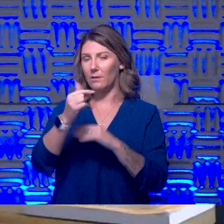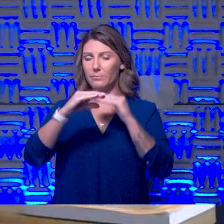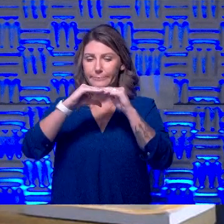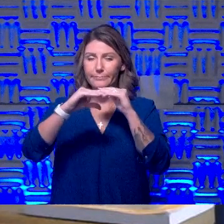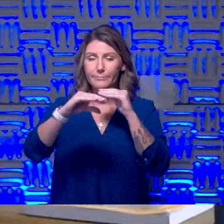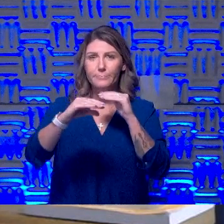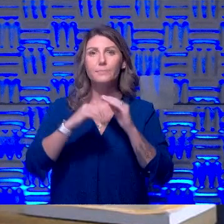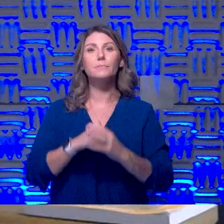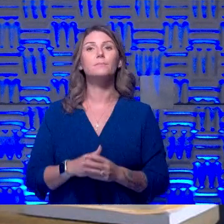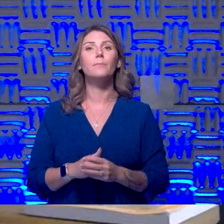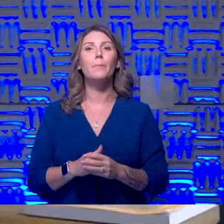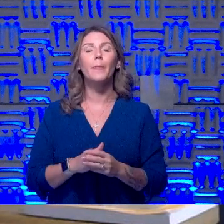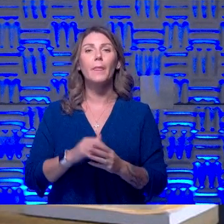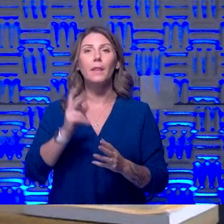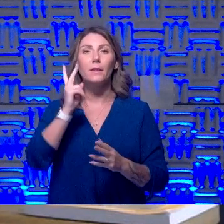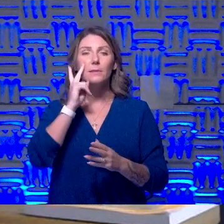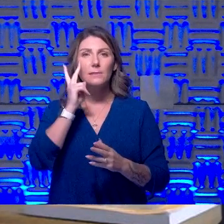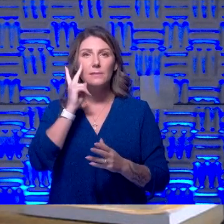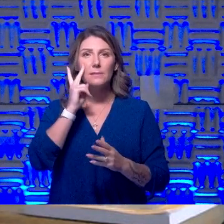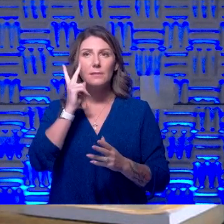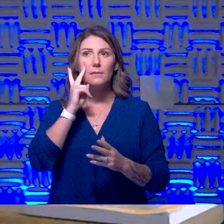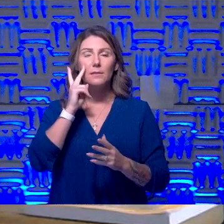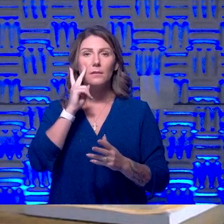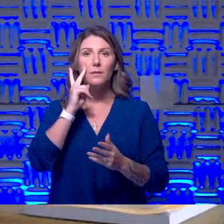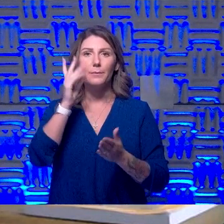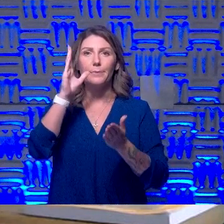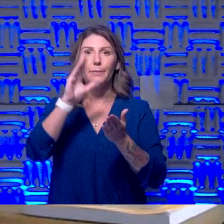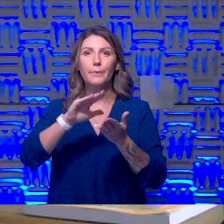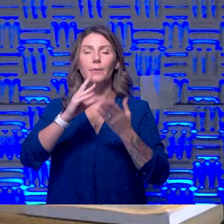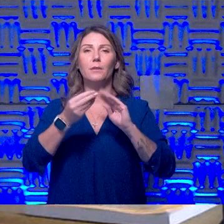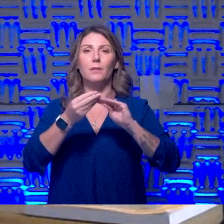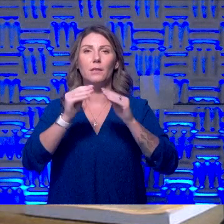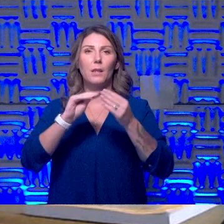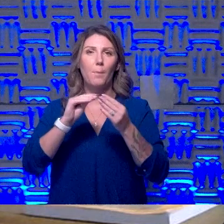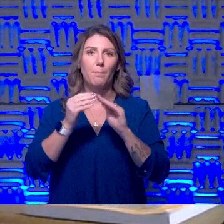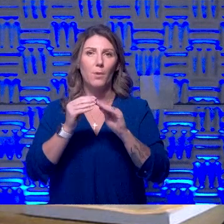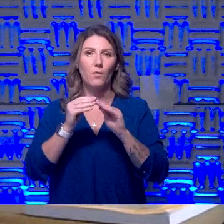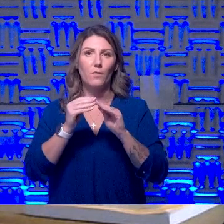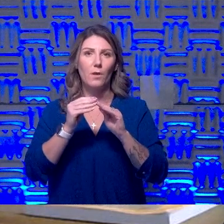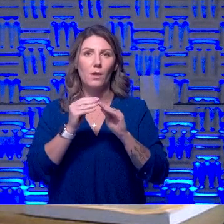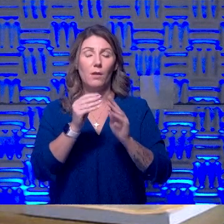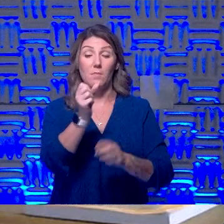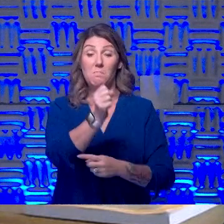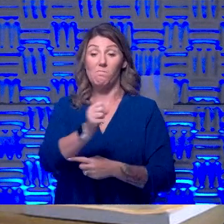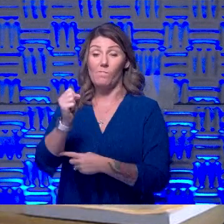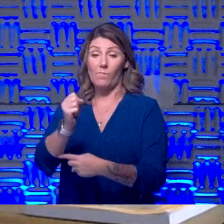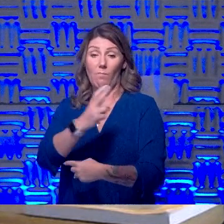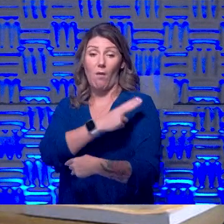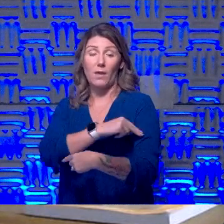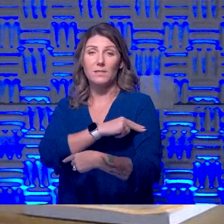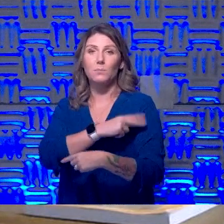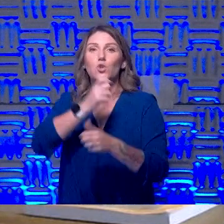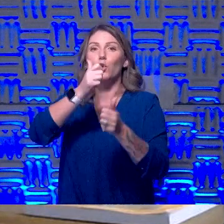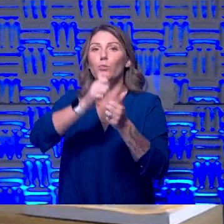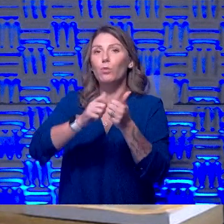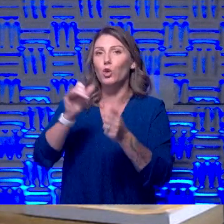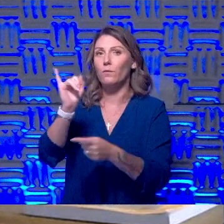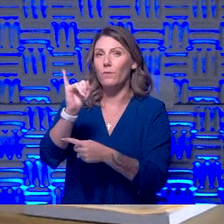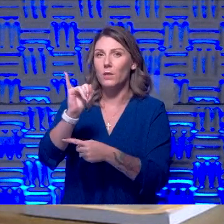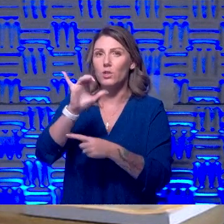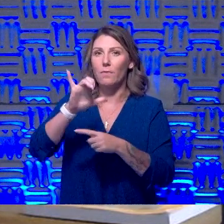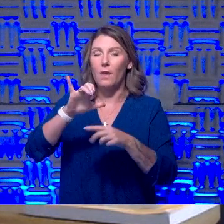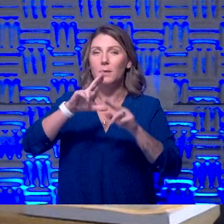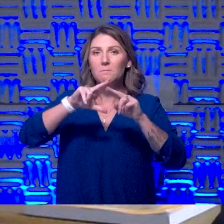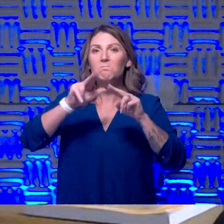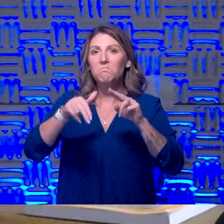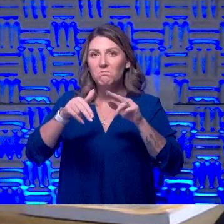We've seen certainly a reduction in the number of hospitalizations per infection. That has gone down over